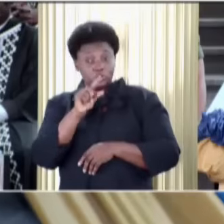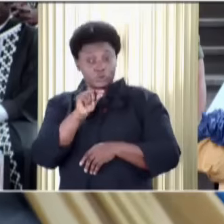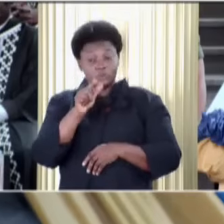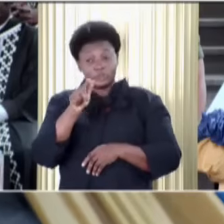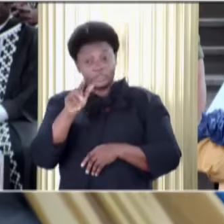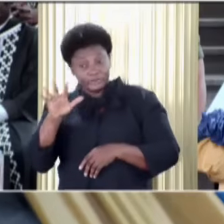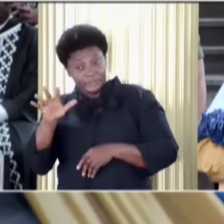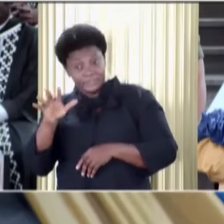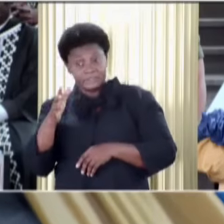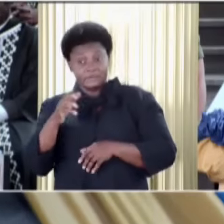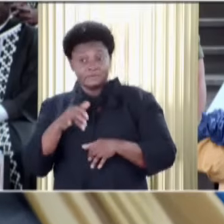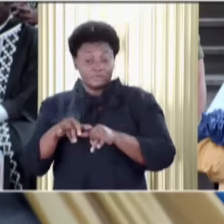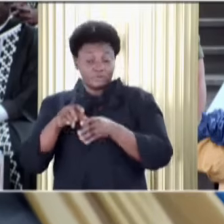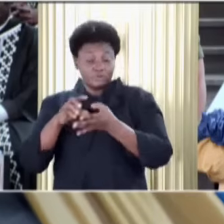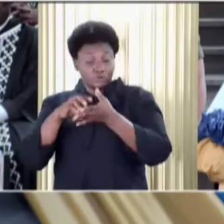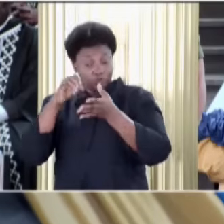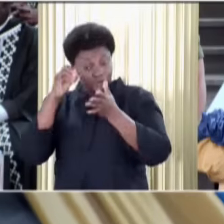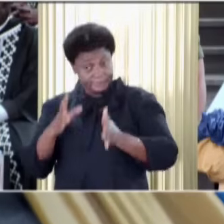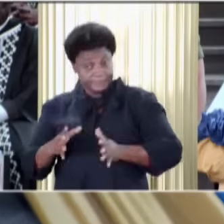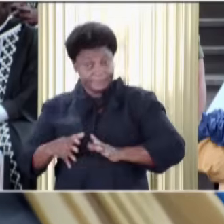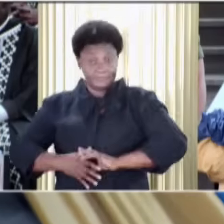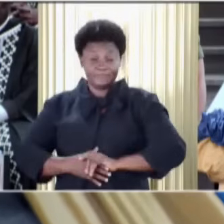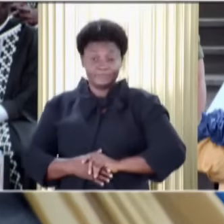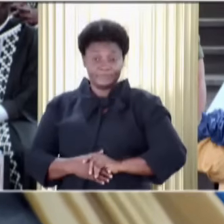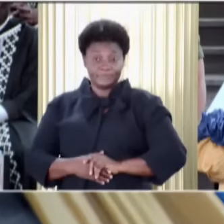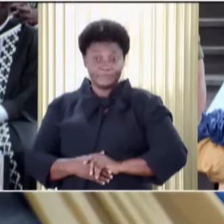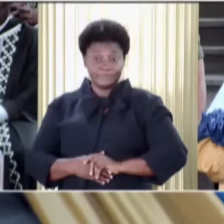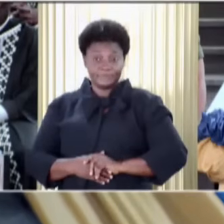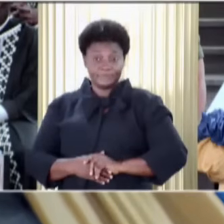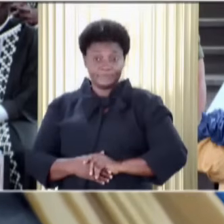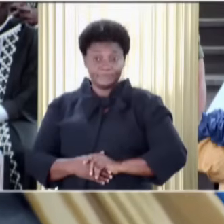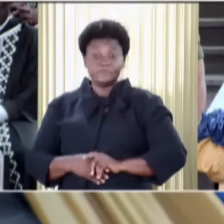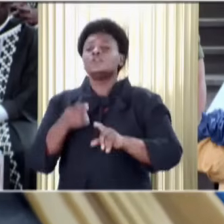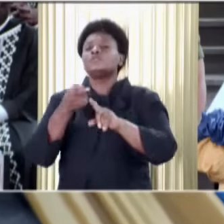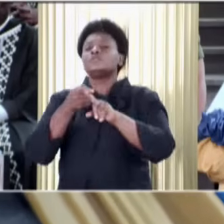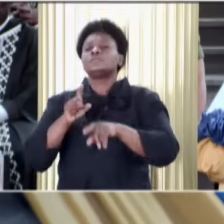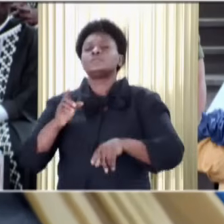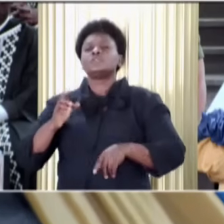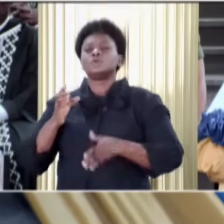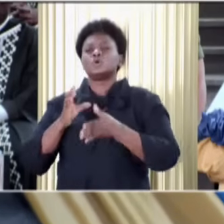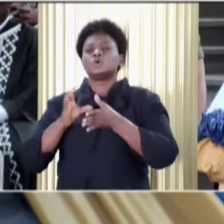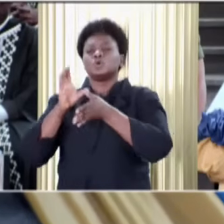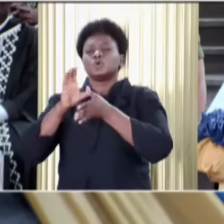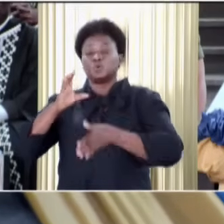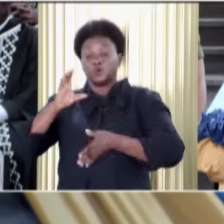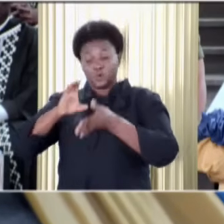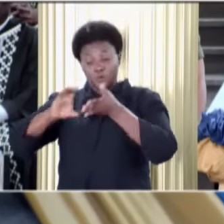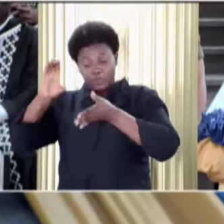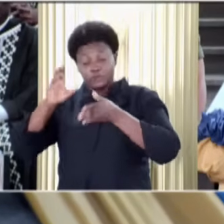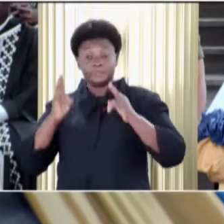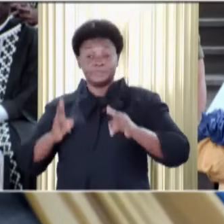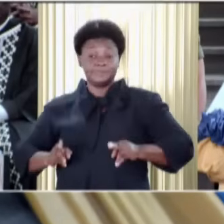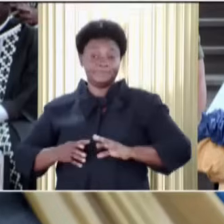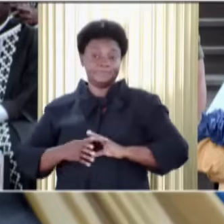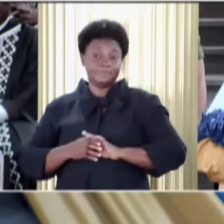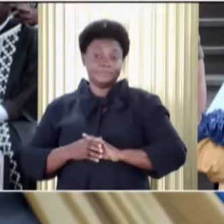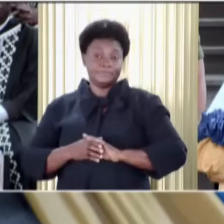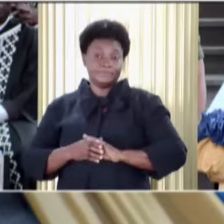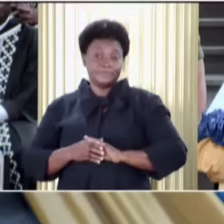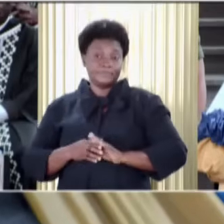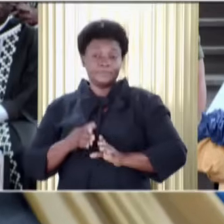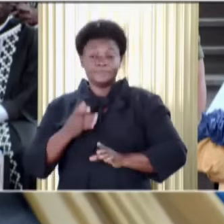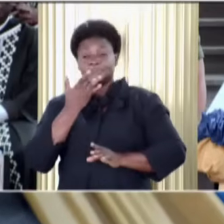2024-2025 cohort of students from the College of Humanities. The